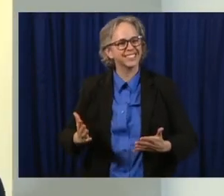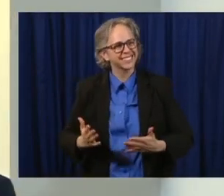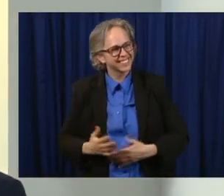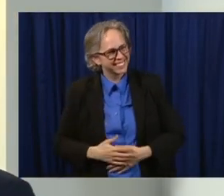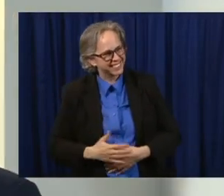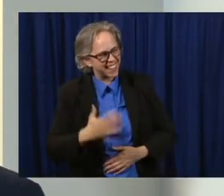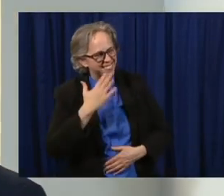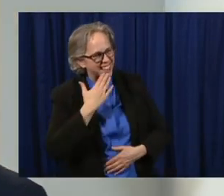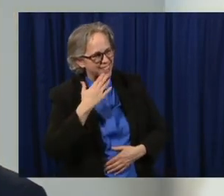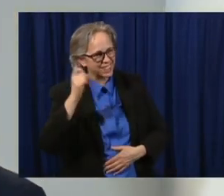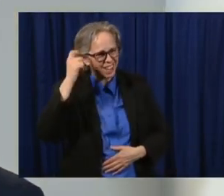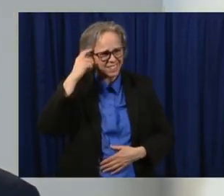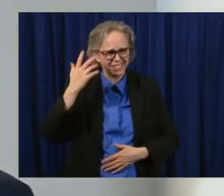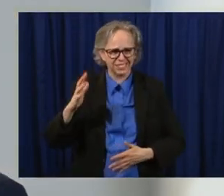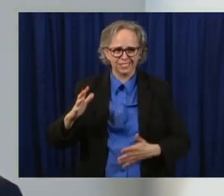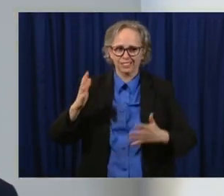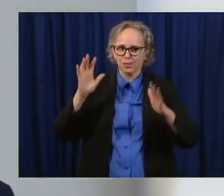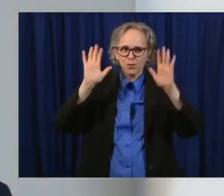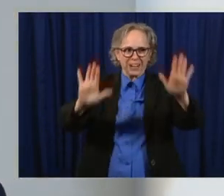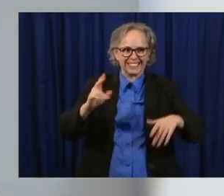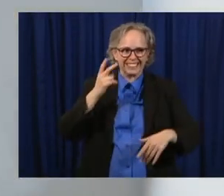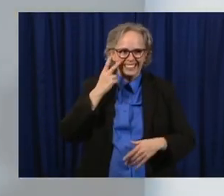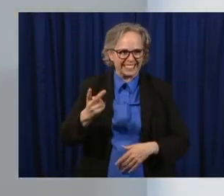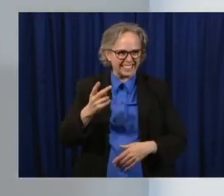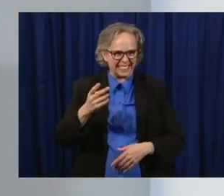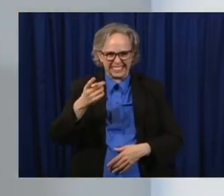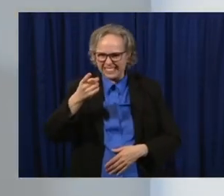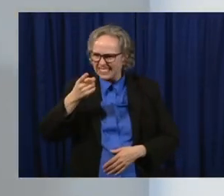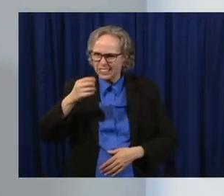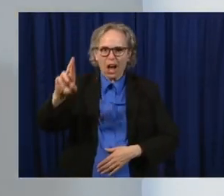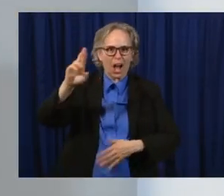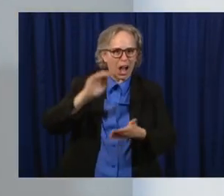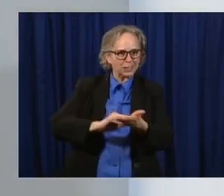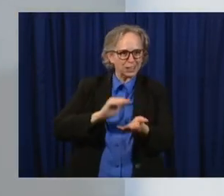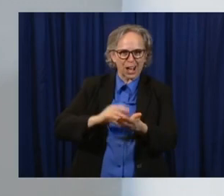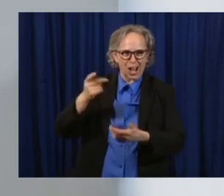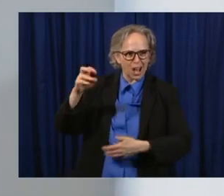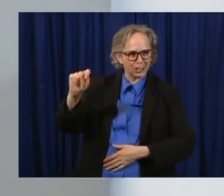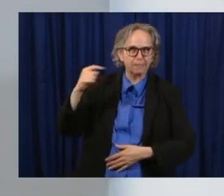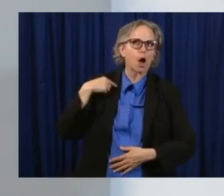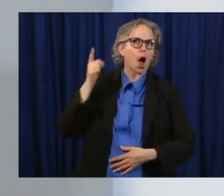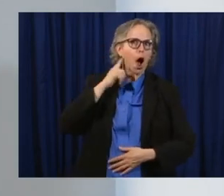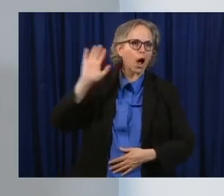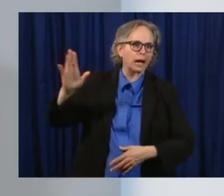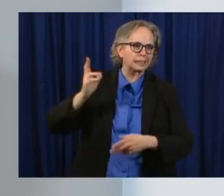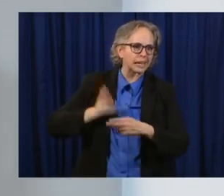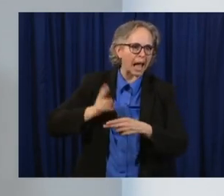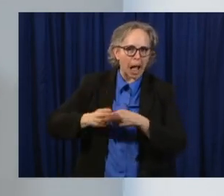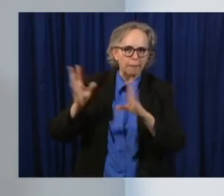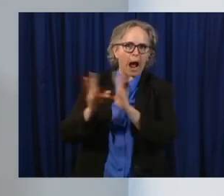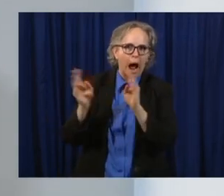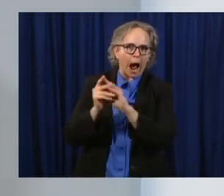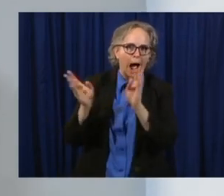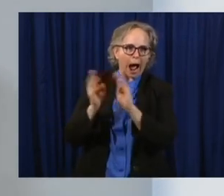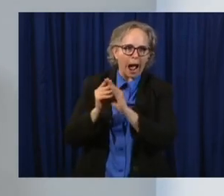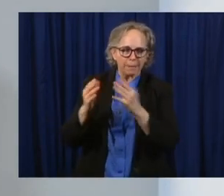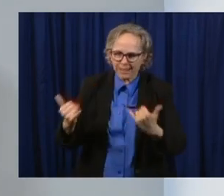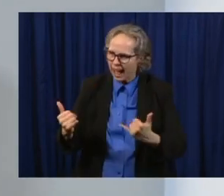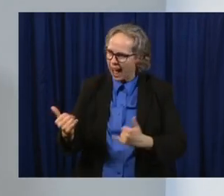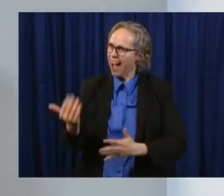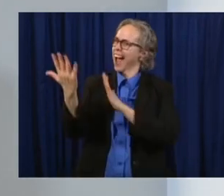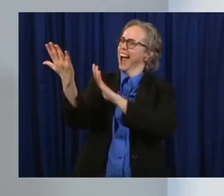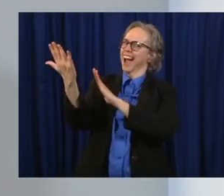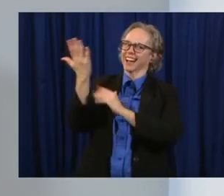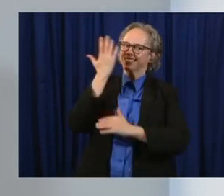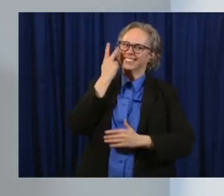great to actually see Dr. Hurst. I've been hearing him for a long time, but today we actually get a chance to see